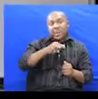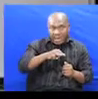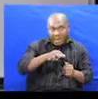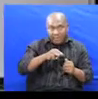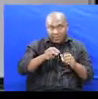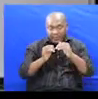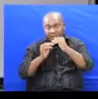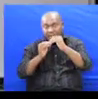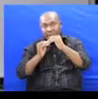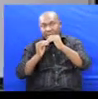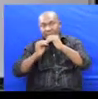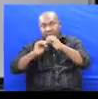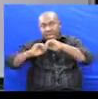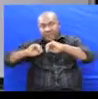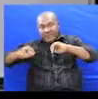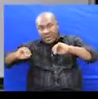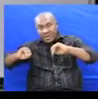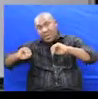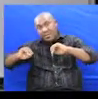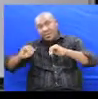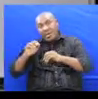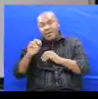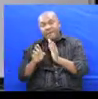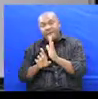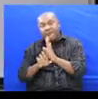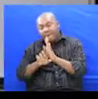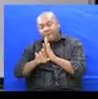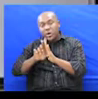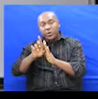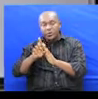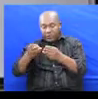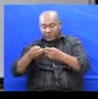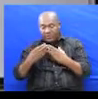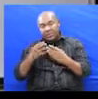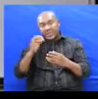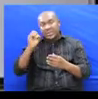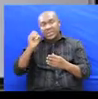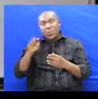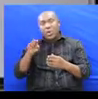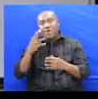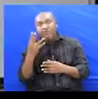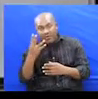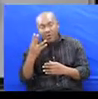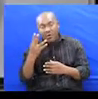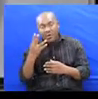by what is the volume? The volume is given as 0.4 decimeter cubic.